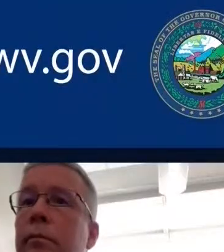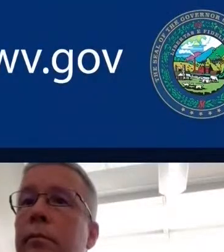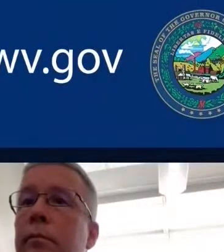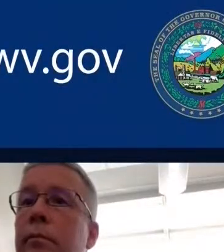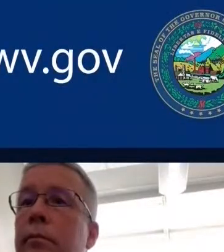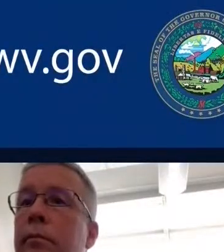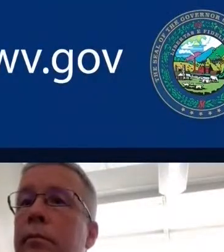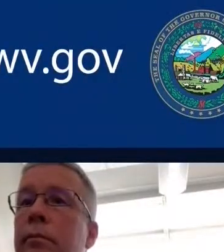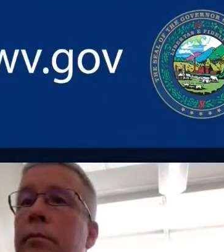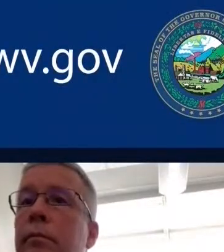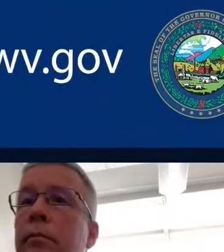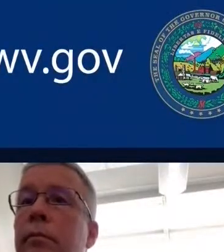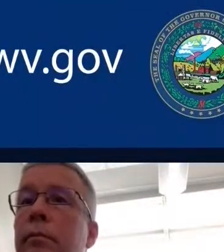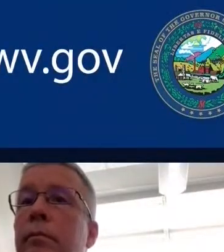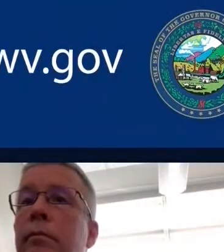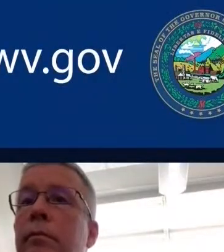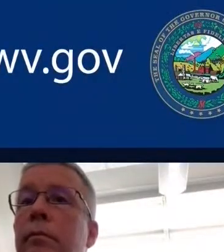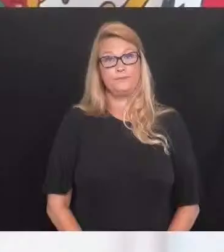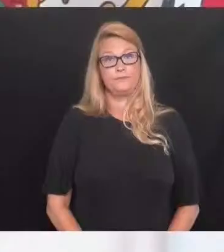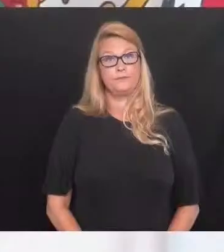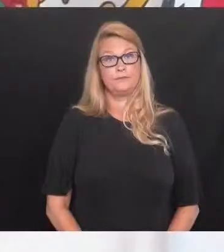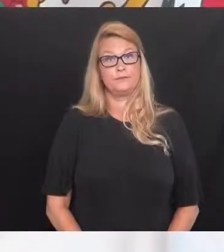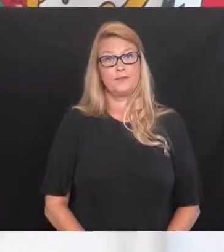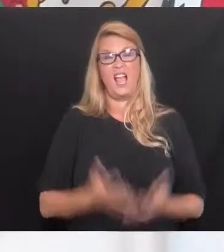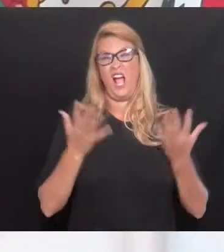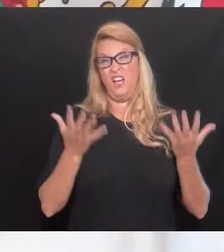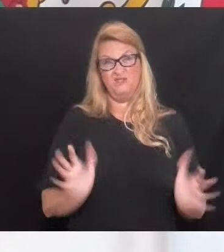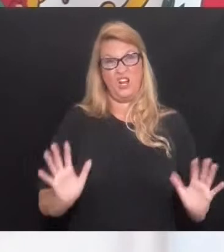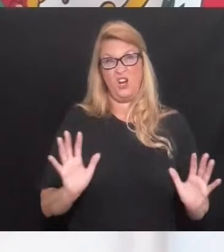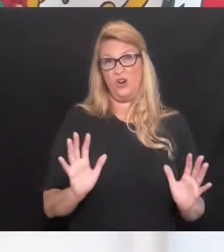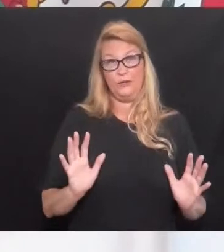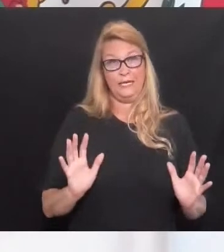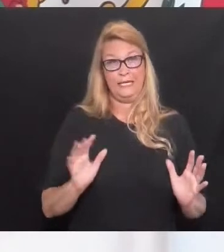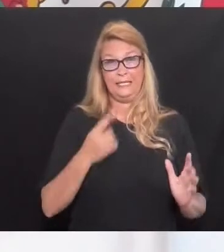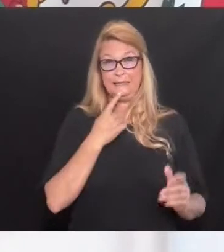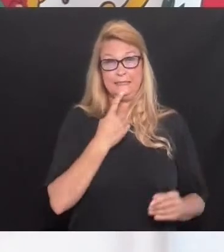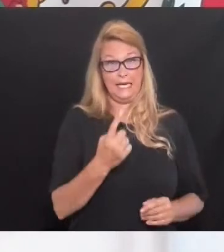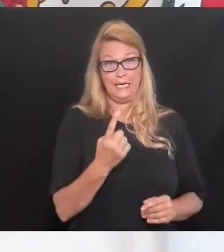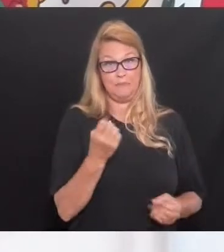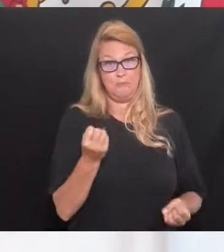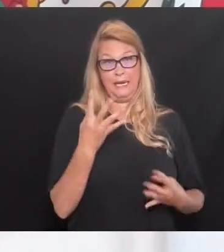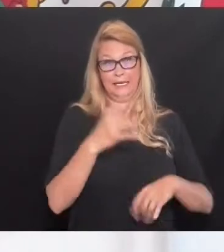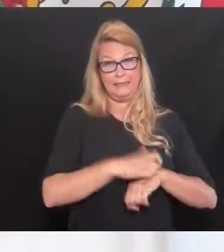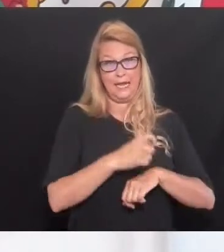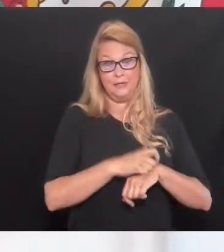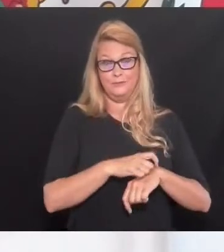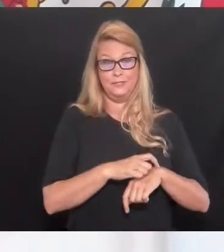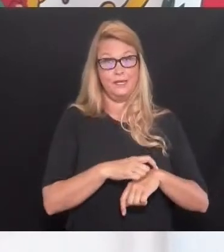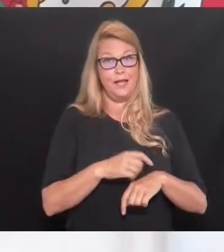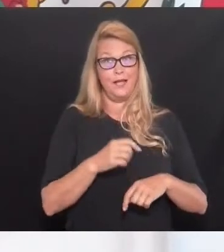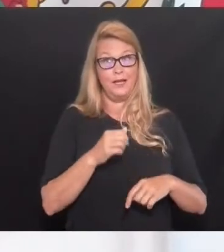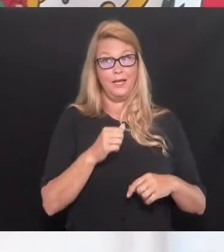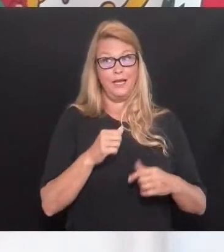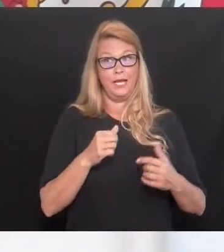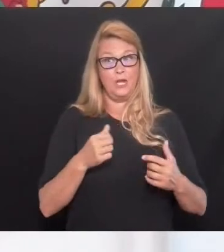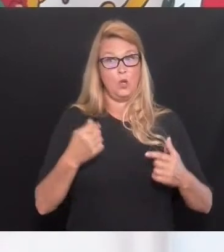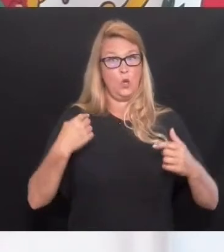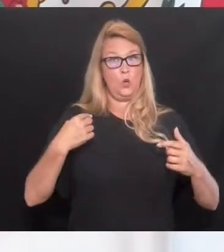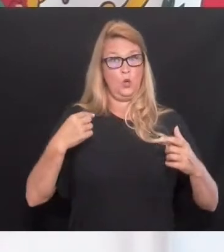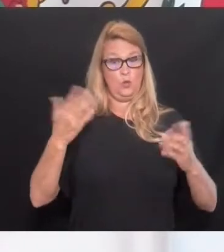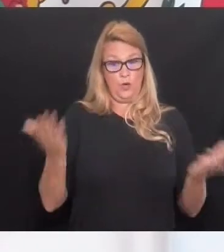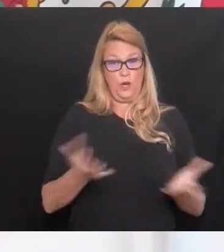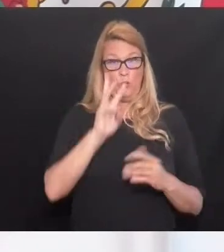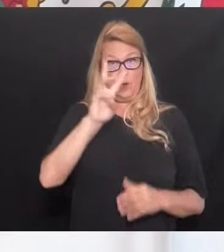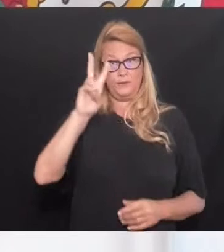Charles, like I said a bunch of times before, I do not think that we're on the